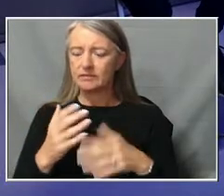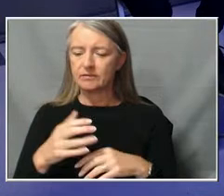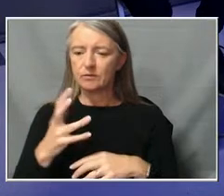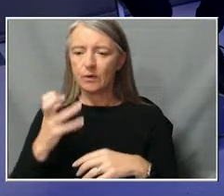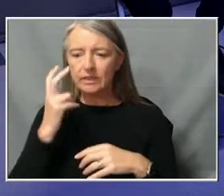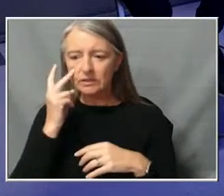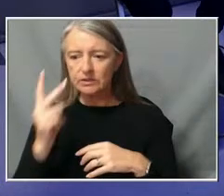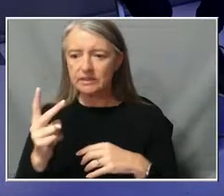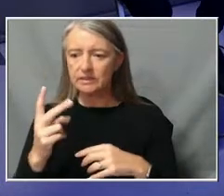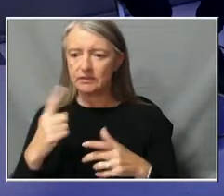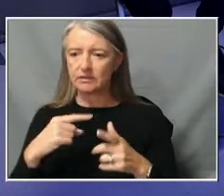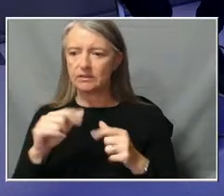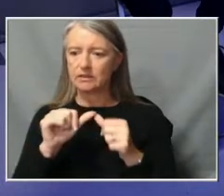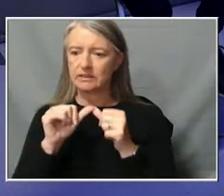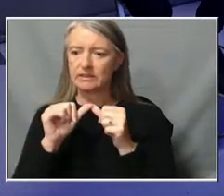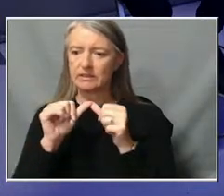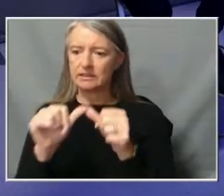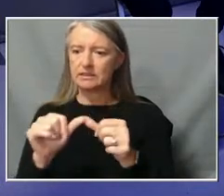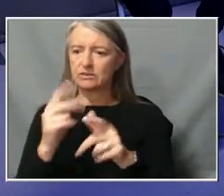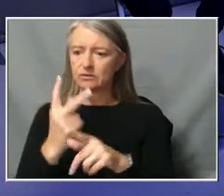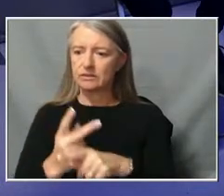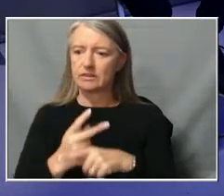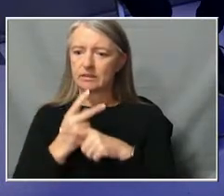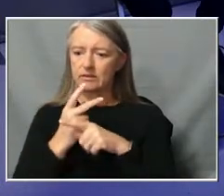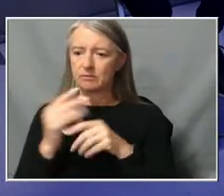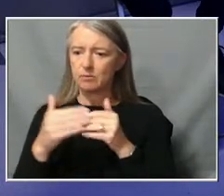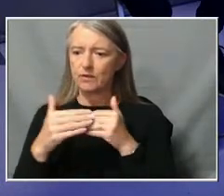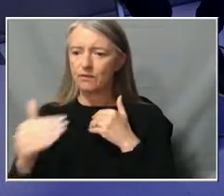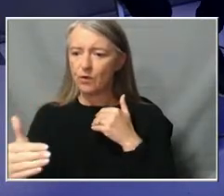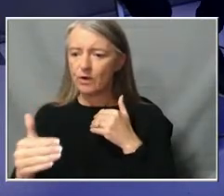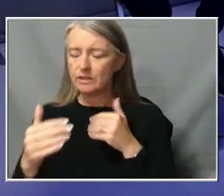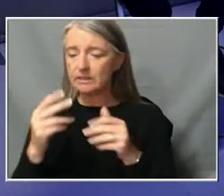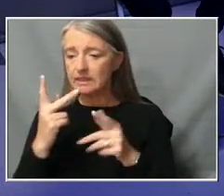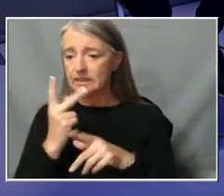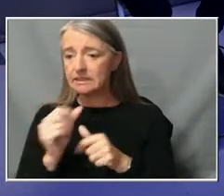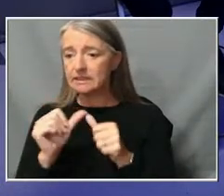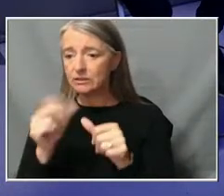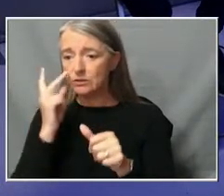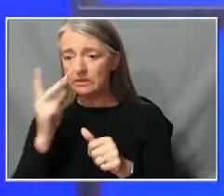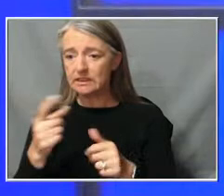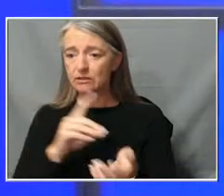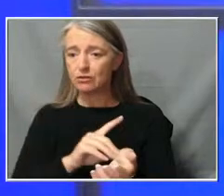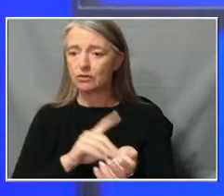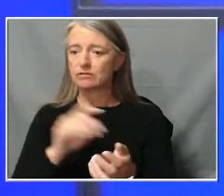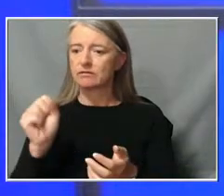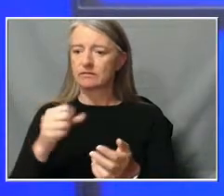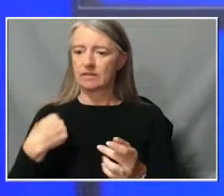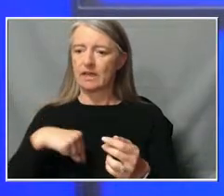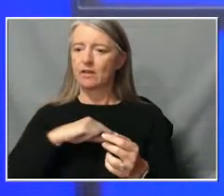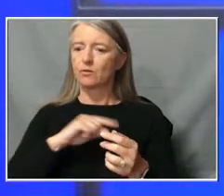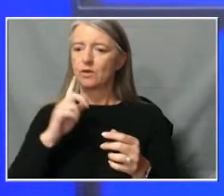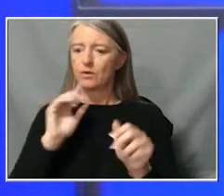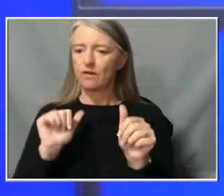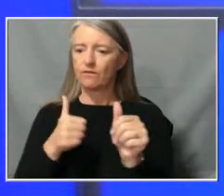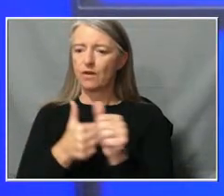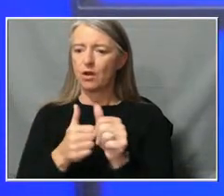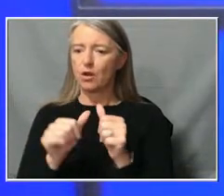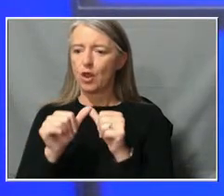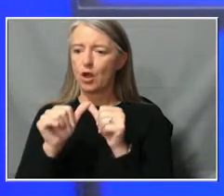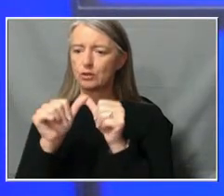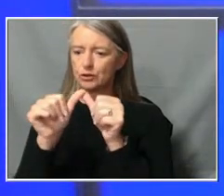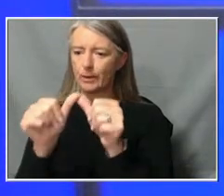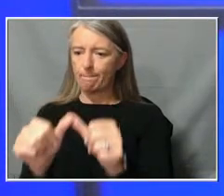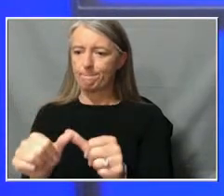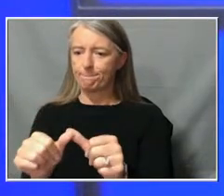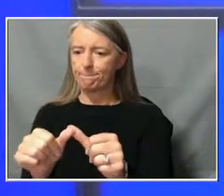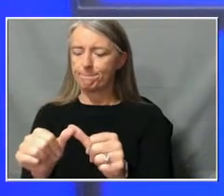what will her continuum of care be moving forward? Will she continue to see you? Right. So we will be following her long term, and so we will